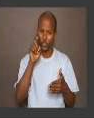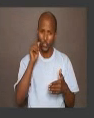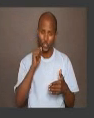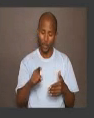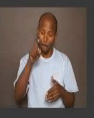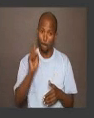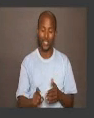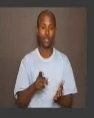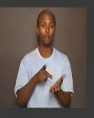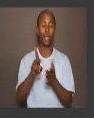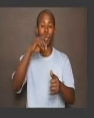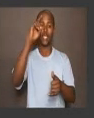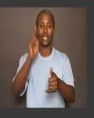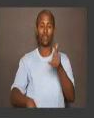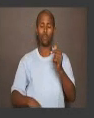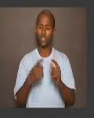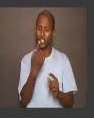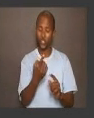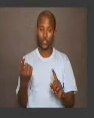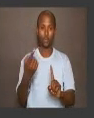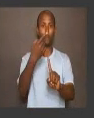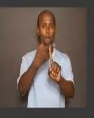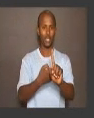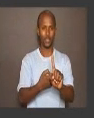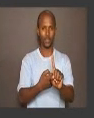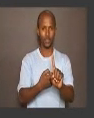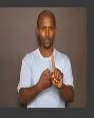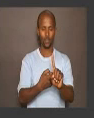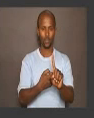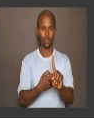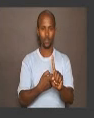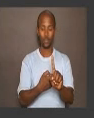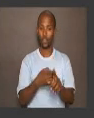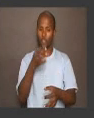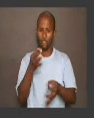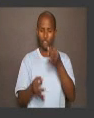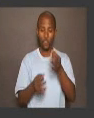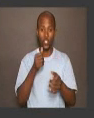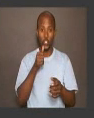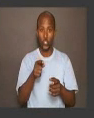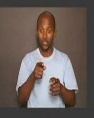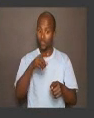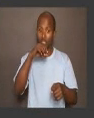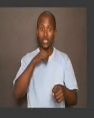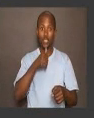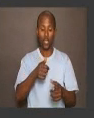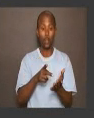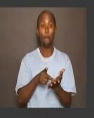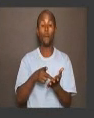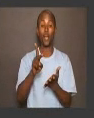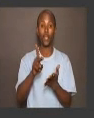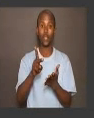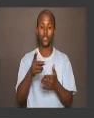it at the end of each month. If she does not pay it,